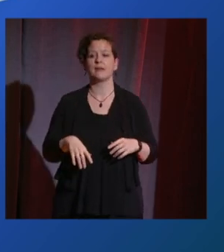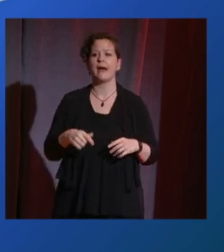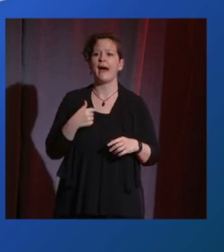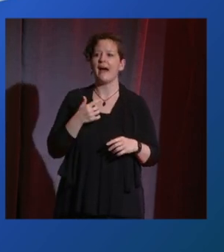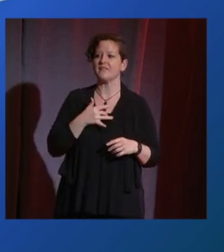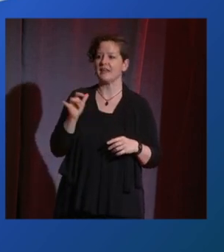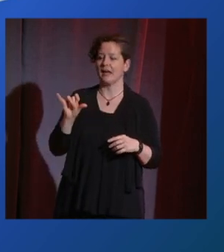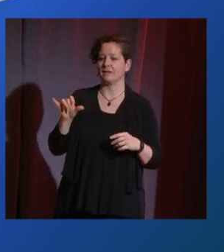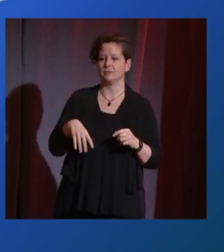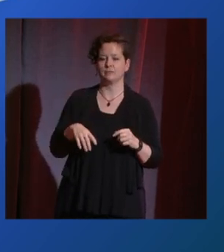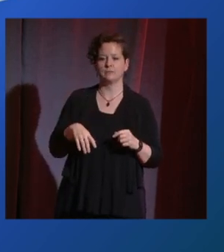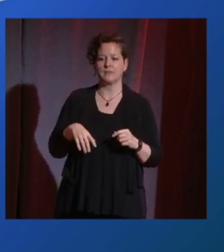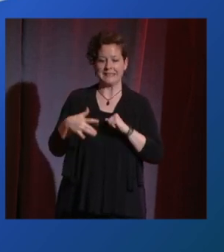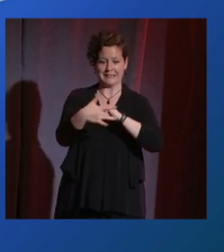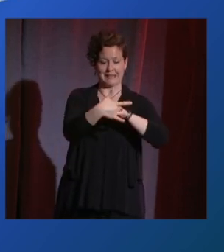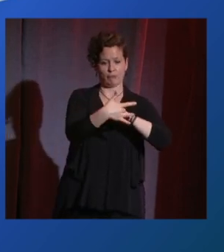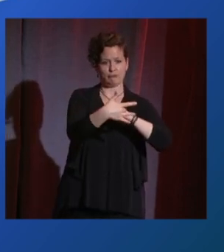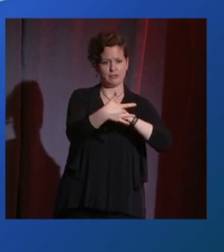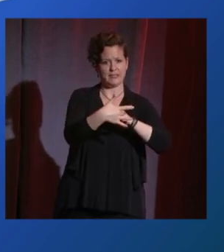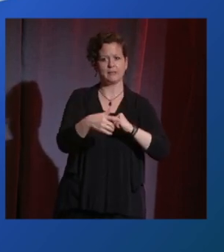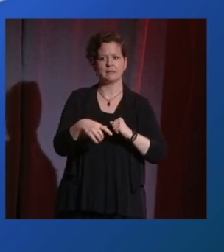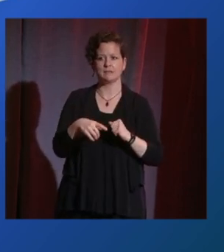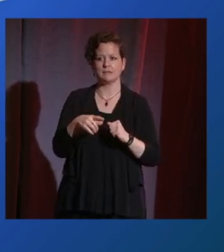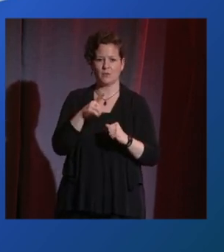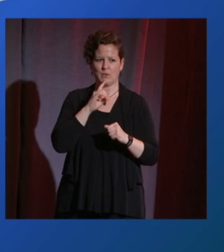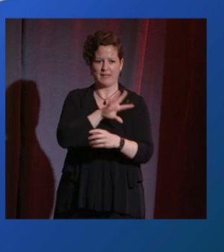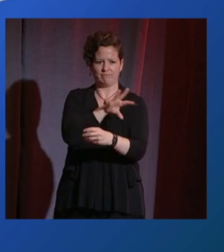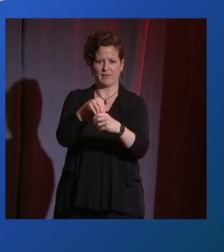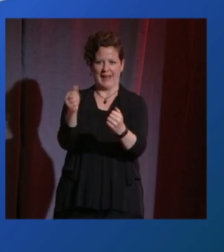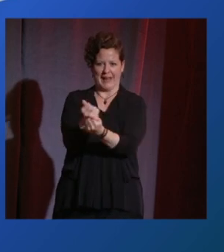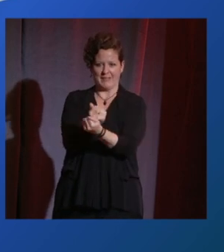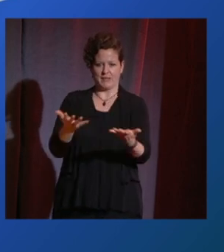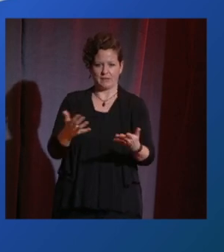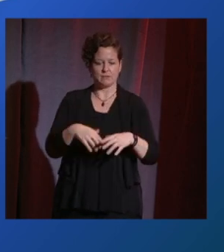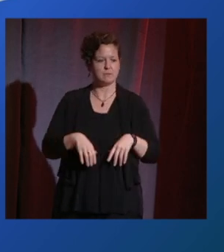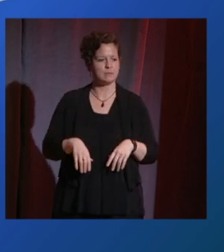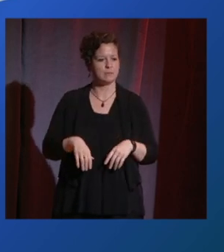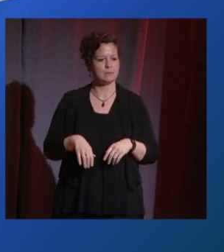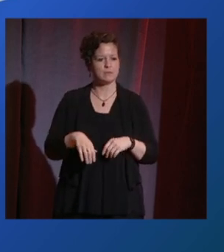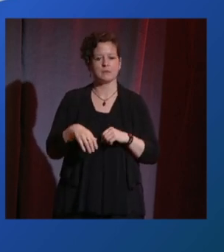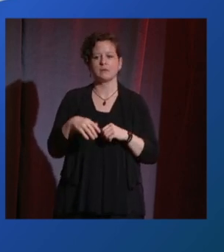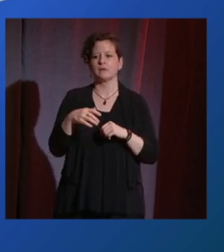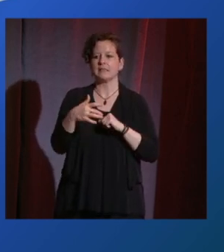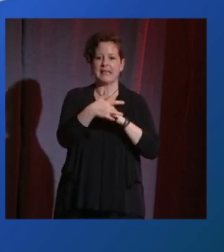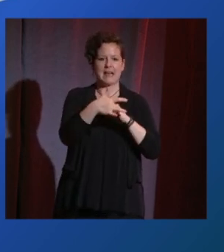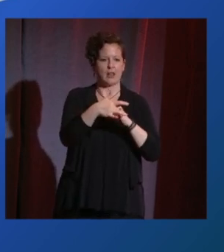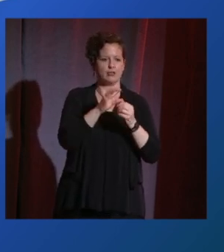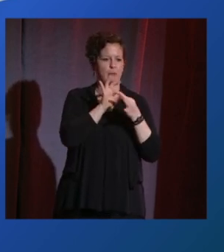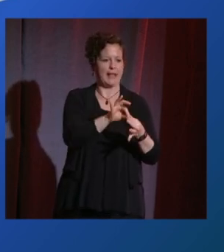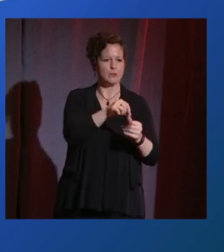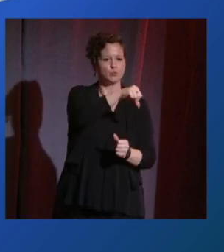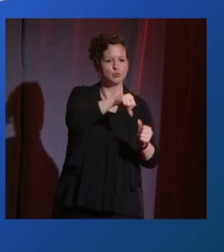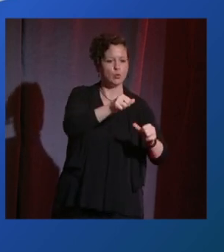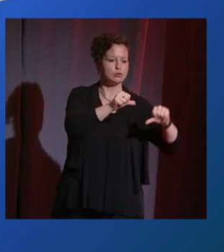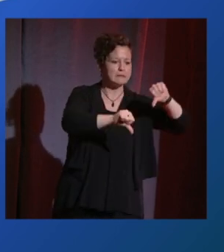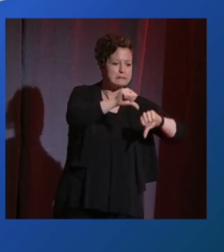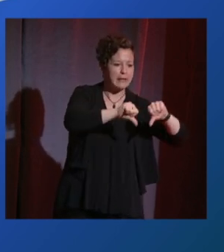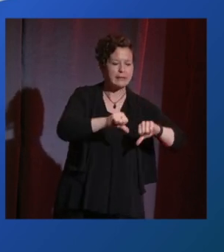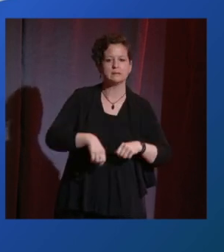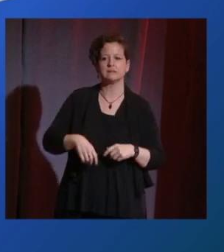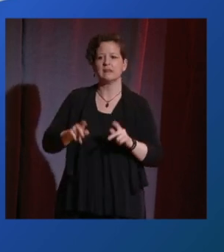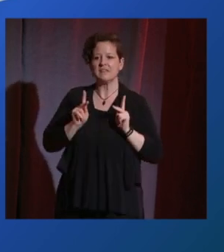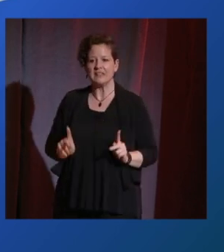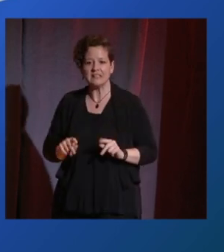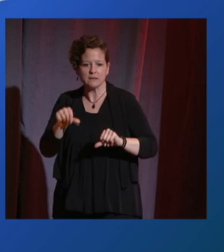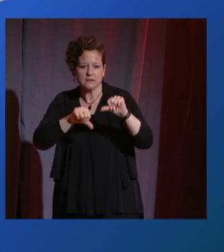feel that technology is in everything it goes to social sciences physical sciences